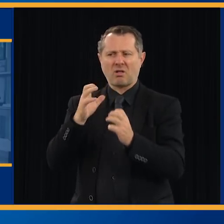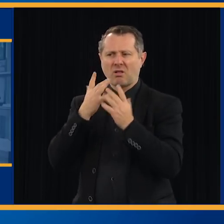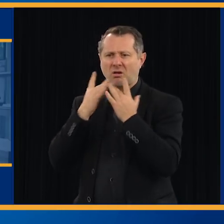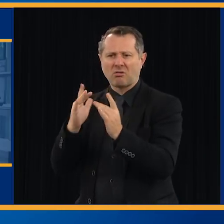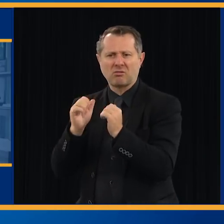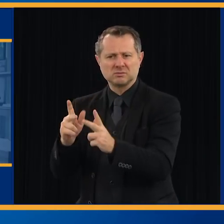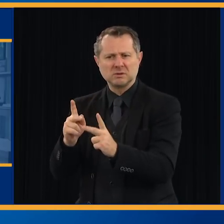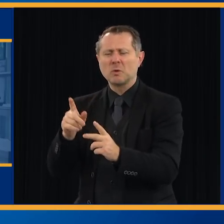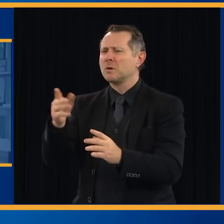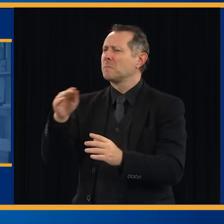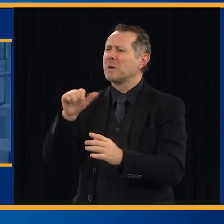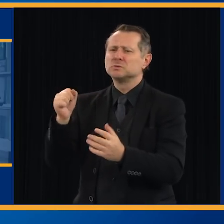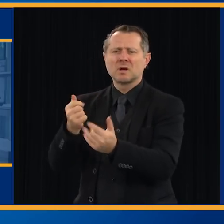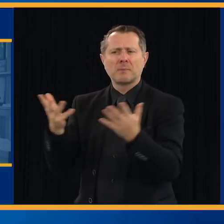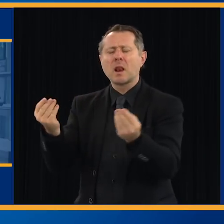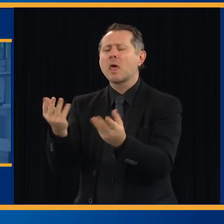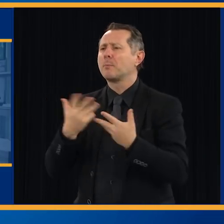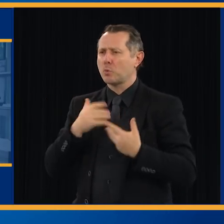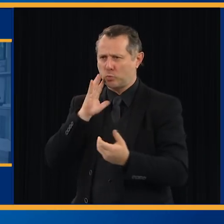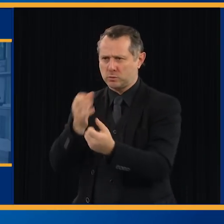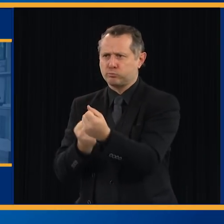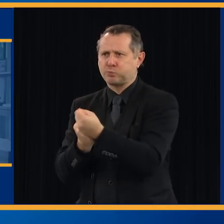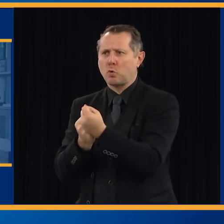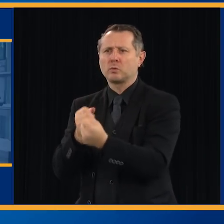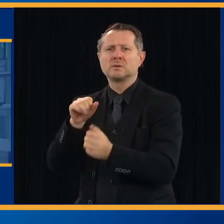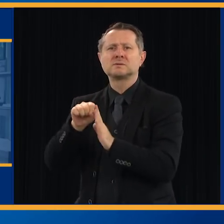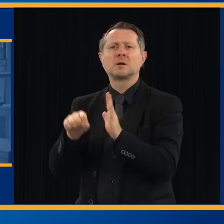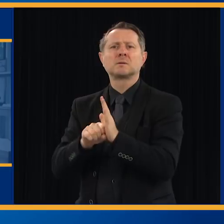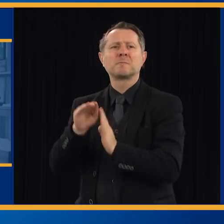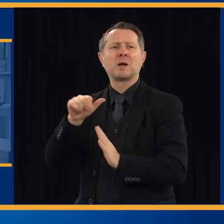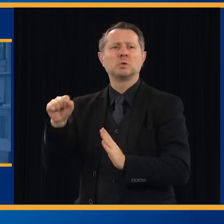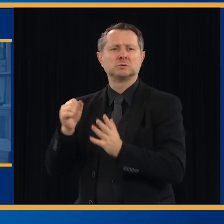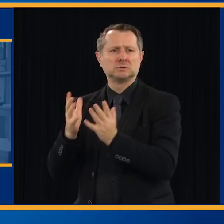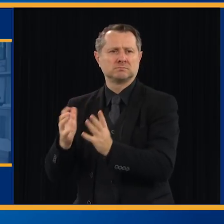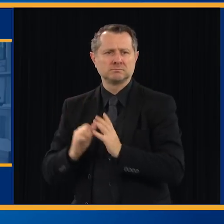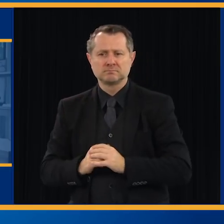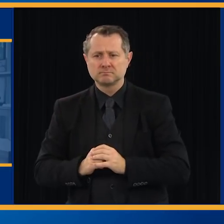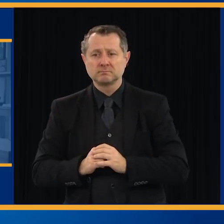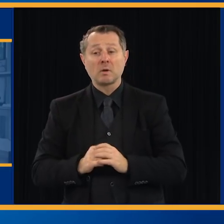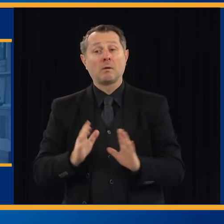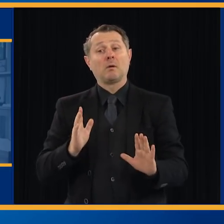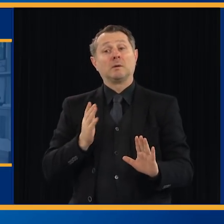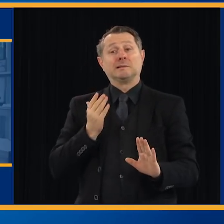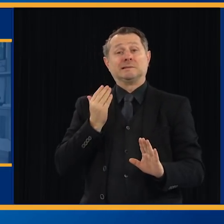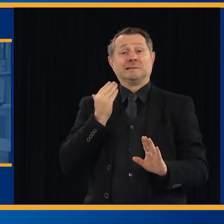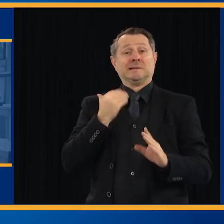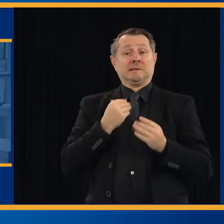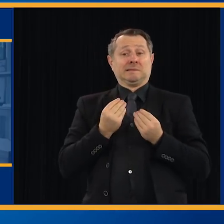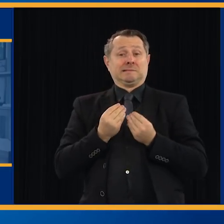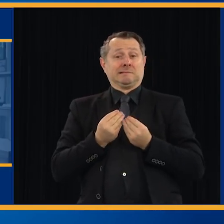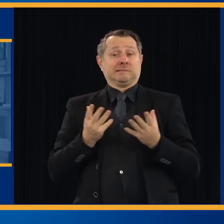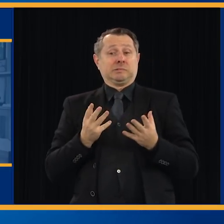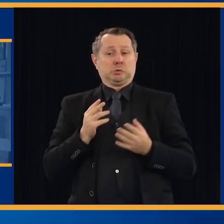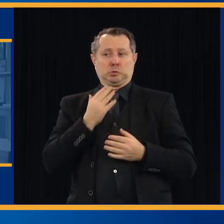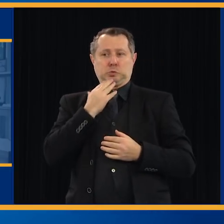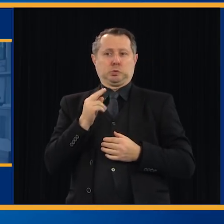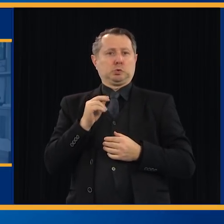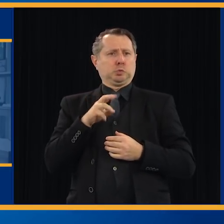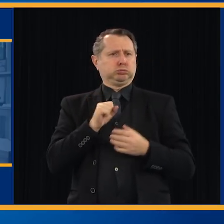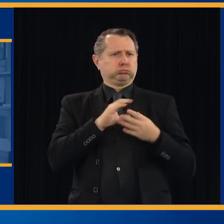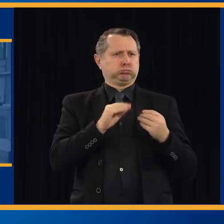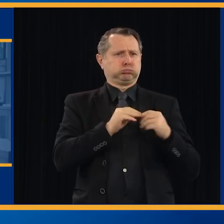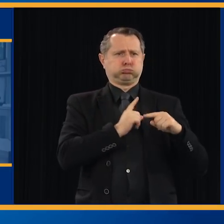need, we're going to be there. So the recent news is good. We are on the other side of the plateau, and the